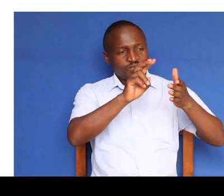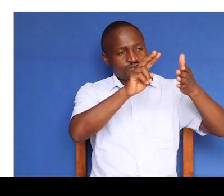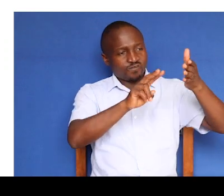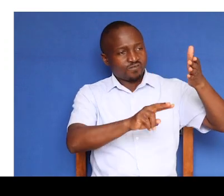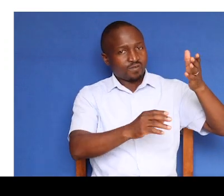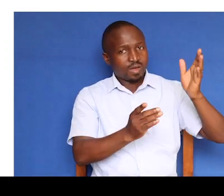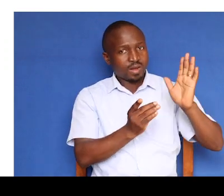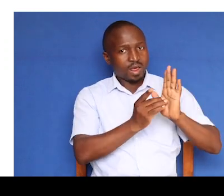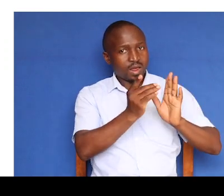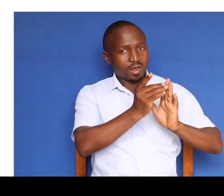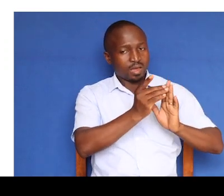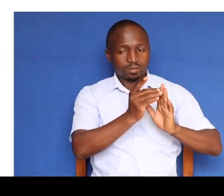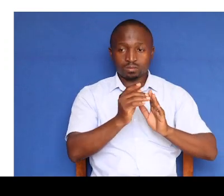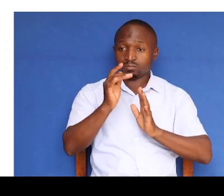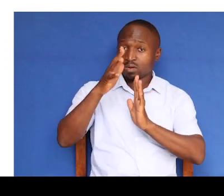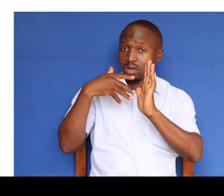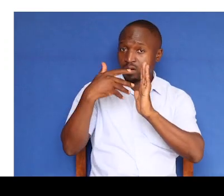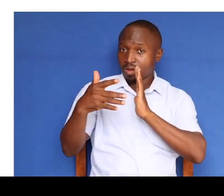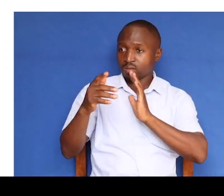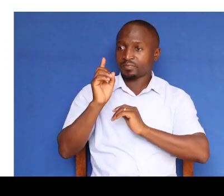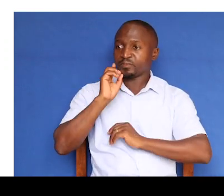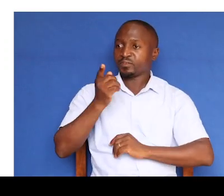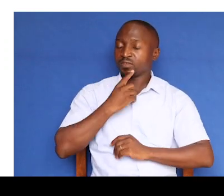in the table below and answer questions which follow.